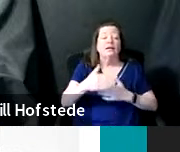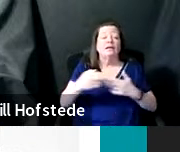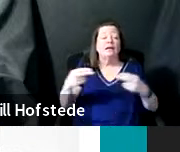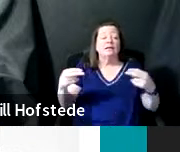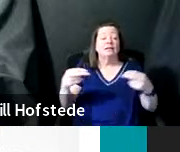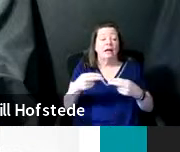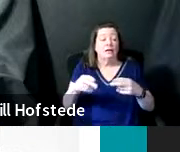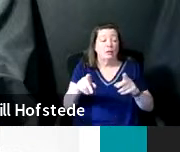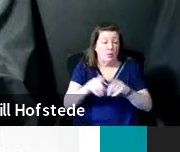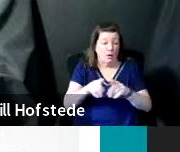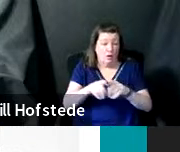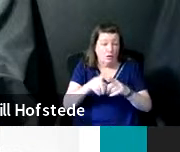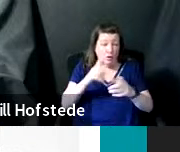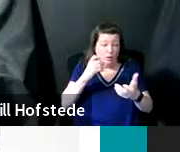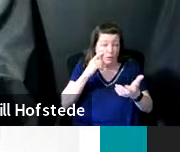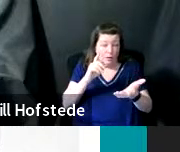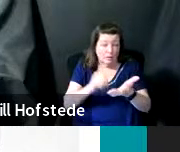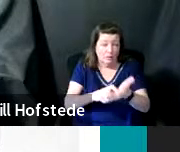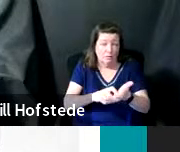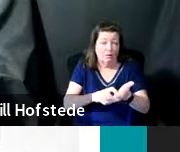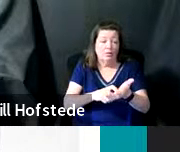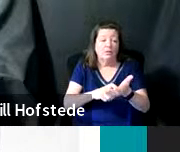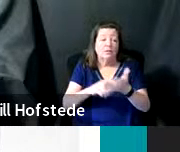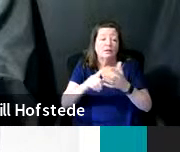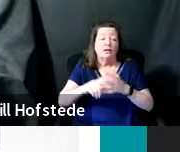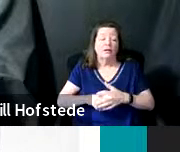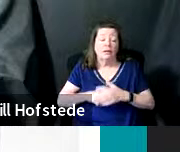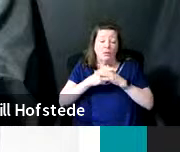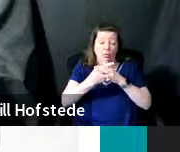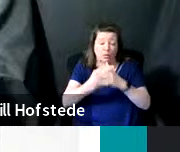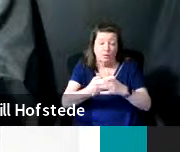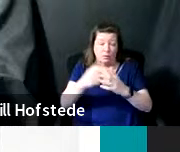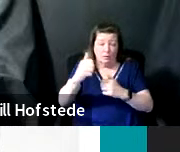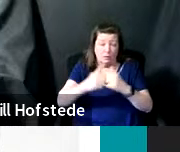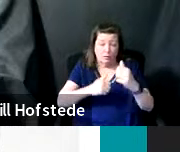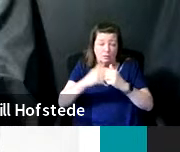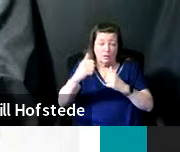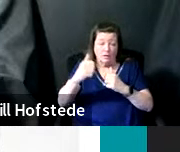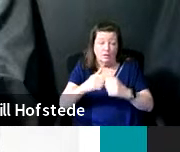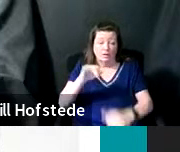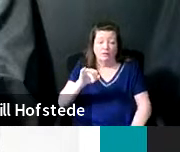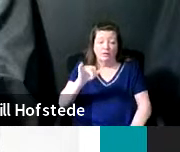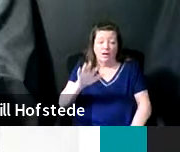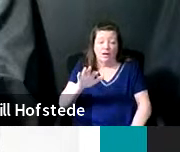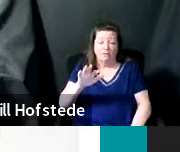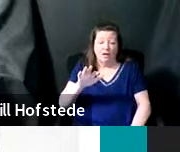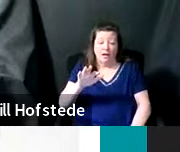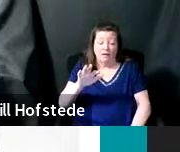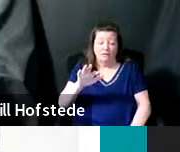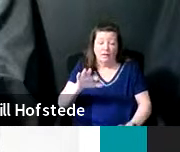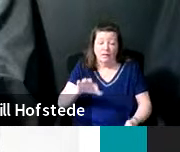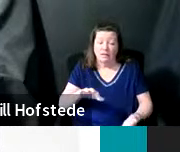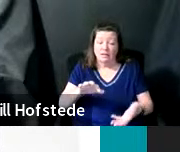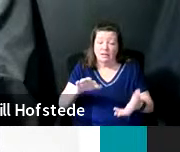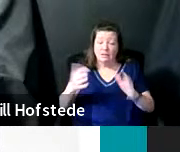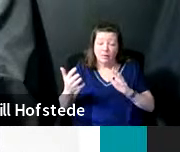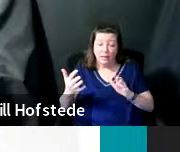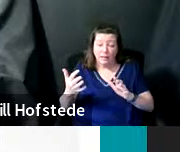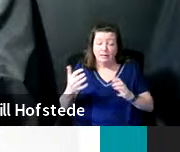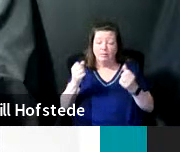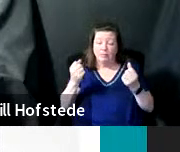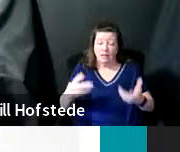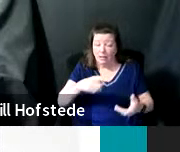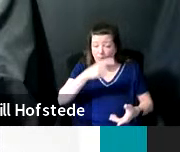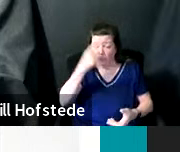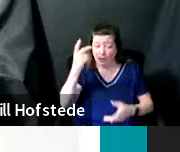We also want to acknowledge that the original construction of I-5 displaced the heart of Portland's Black residents living